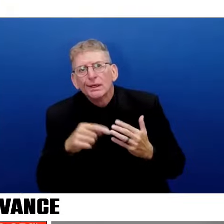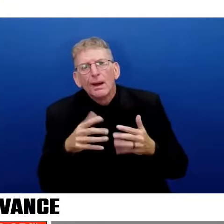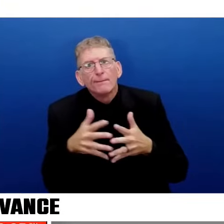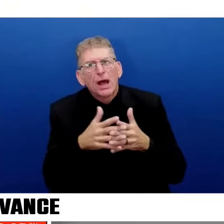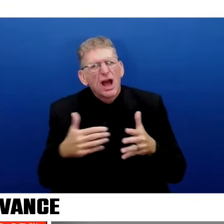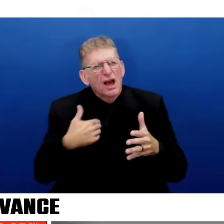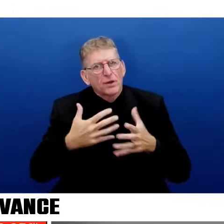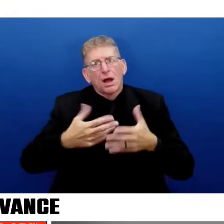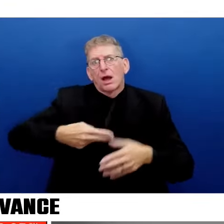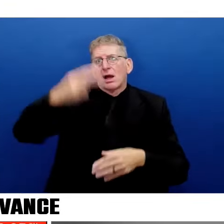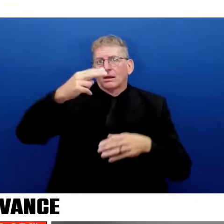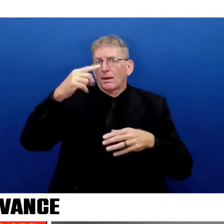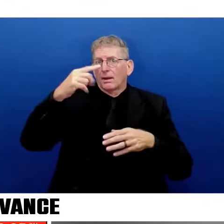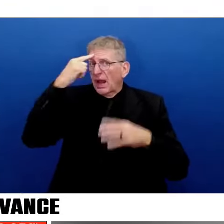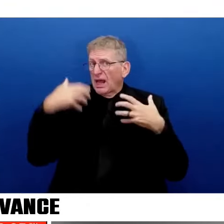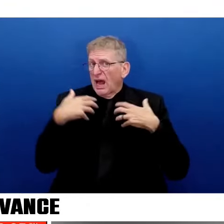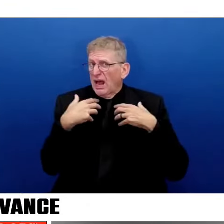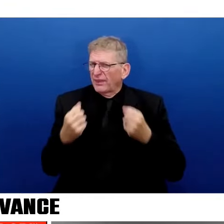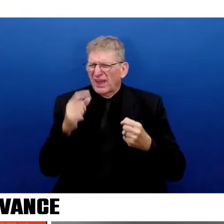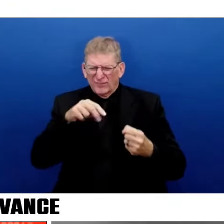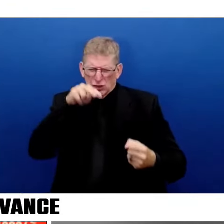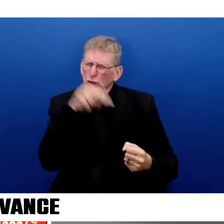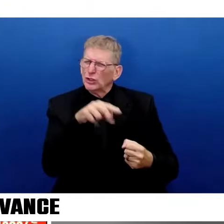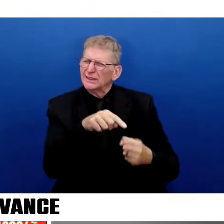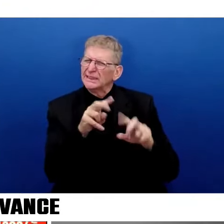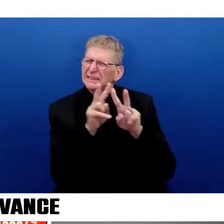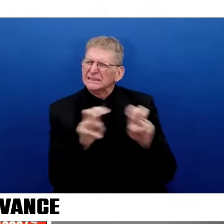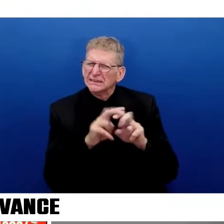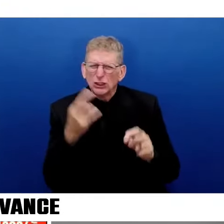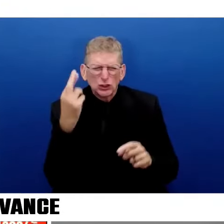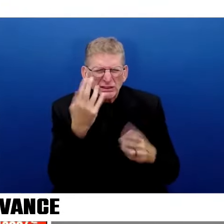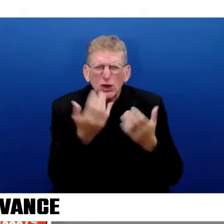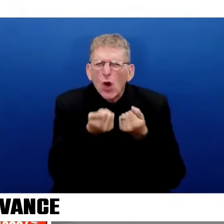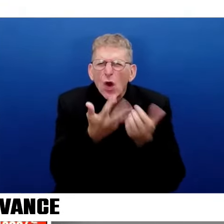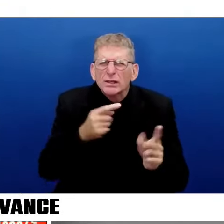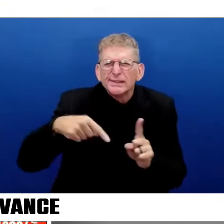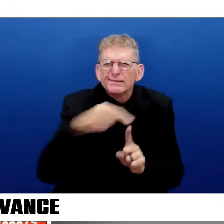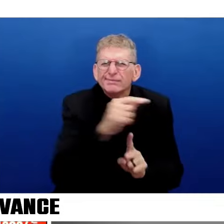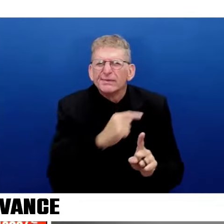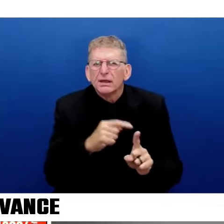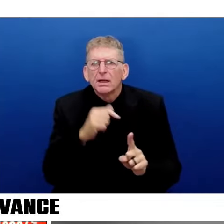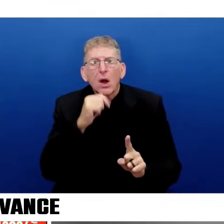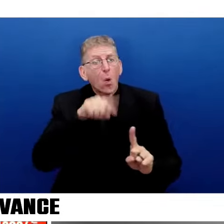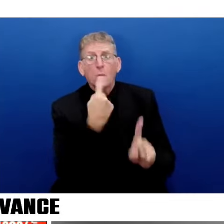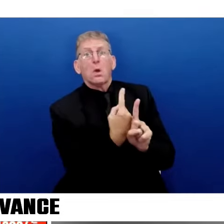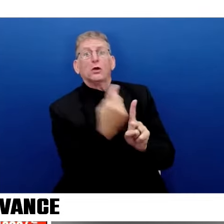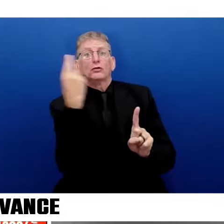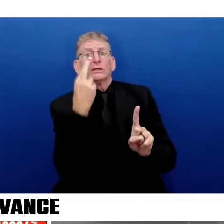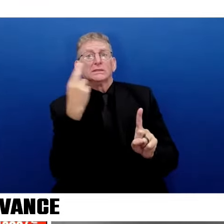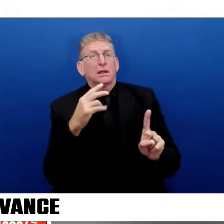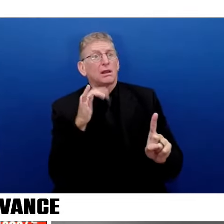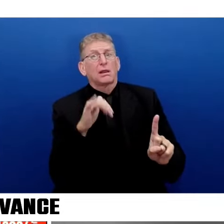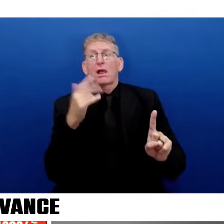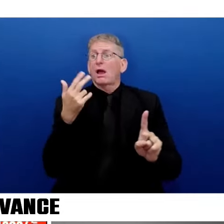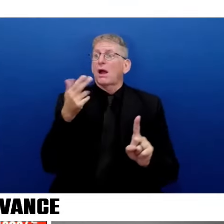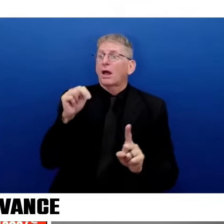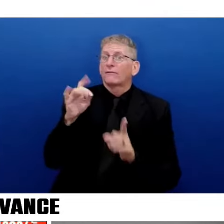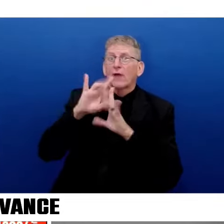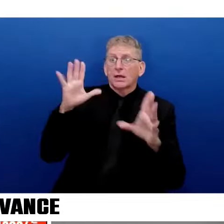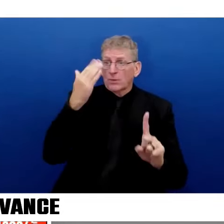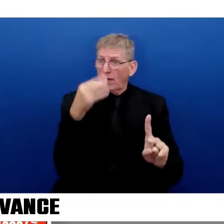causes of, because I don't think it's the whole reason why we have such a bad gun violence problem, but I do think it's a big piece of it. Another driver of the gun violence